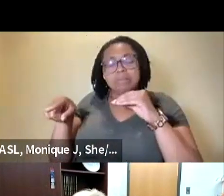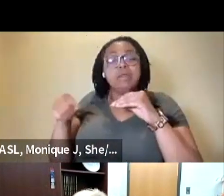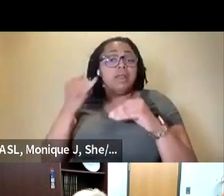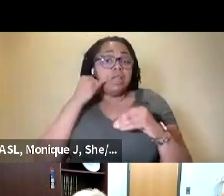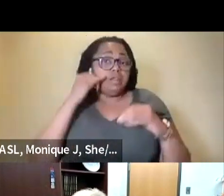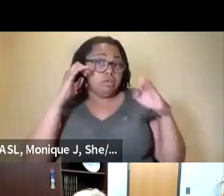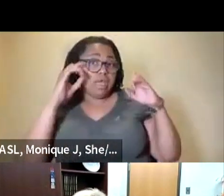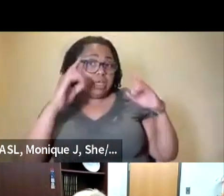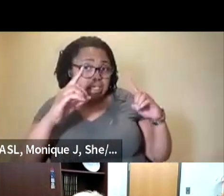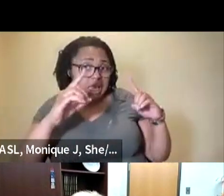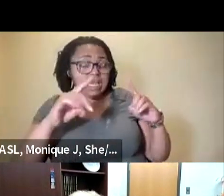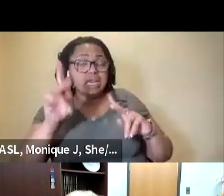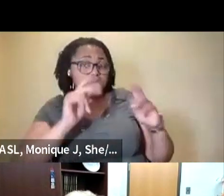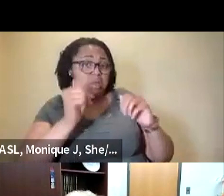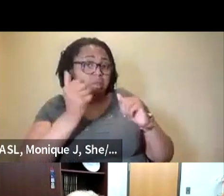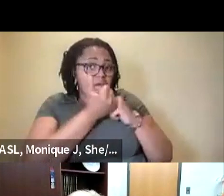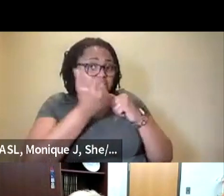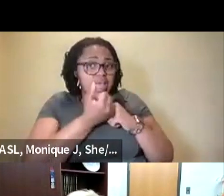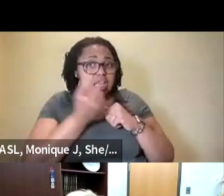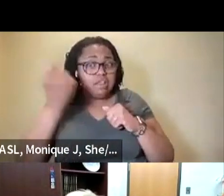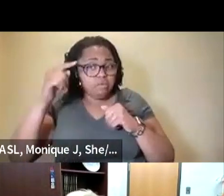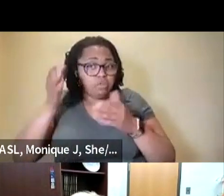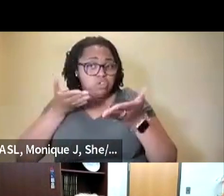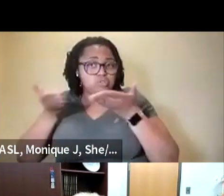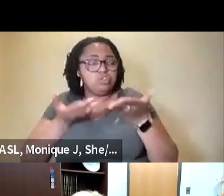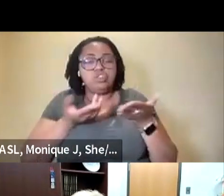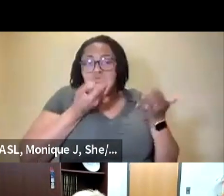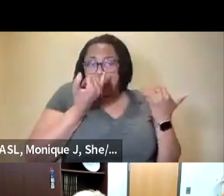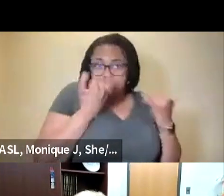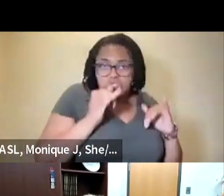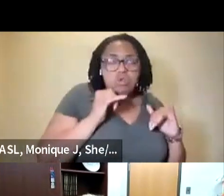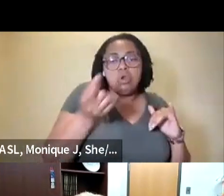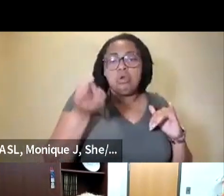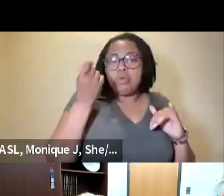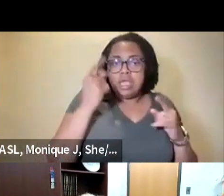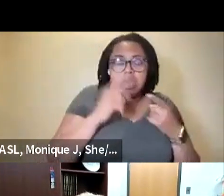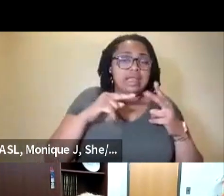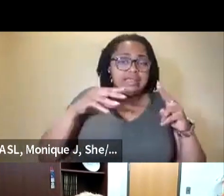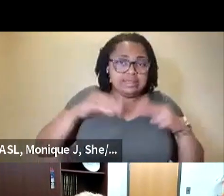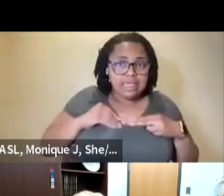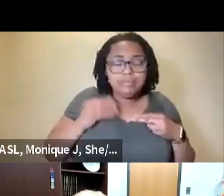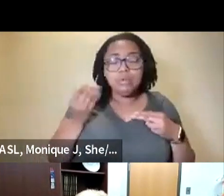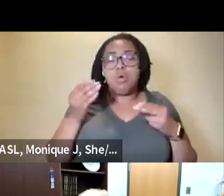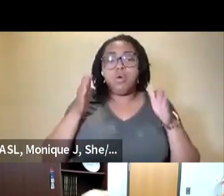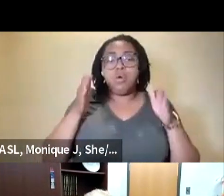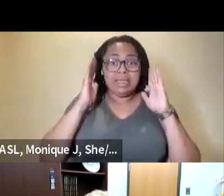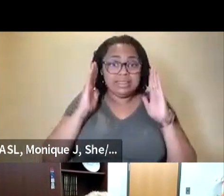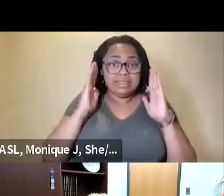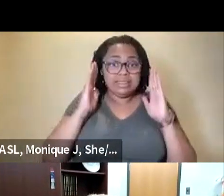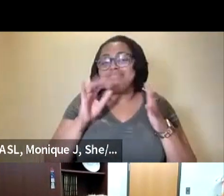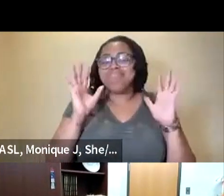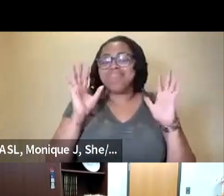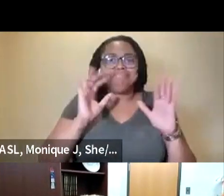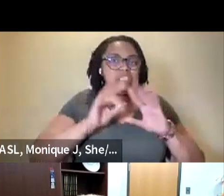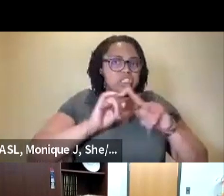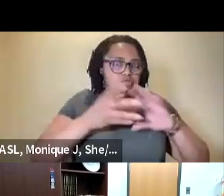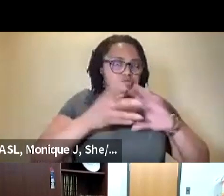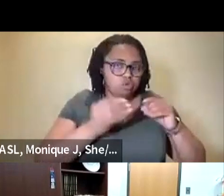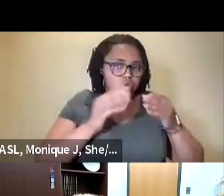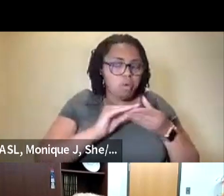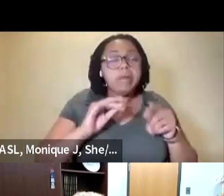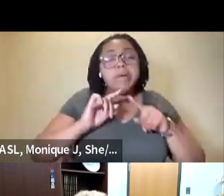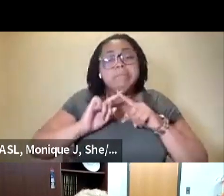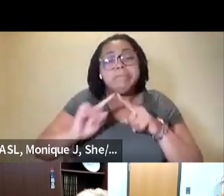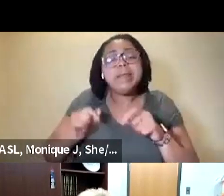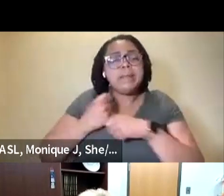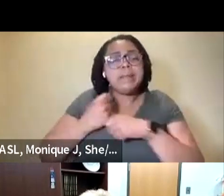have advocated and you still don't get it or listen or want to get it, that's a different story. But it just